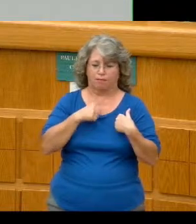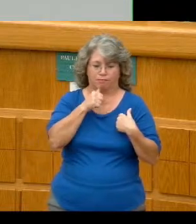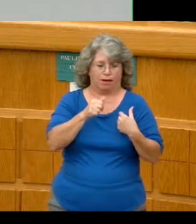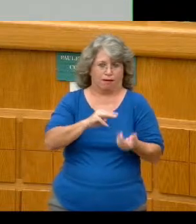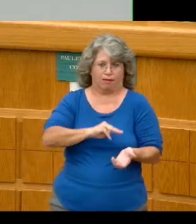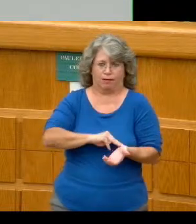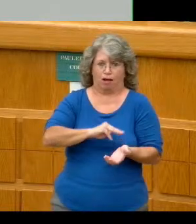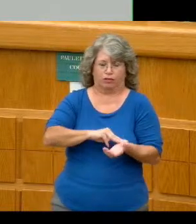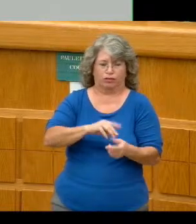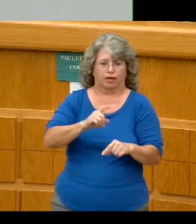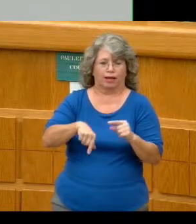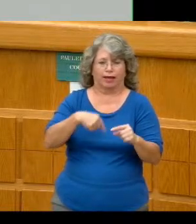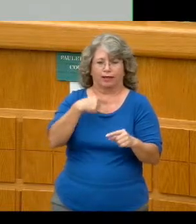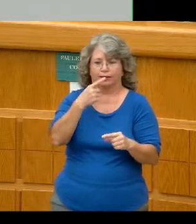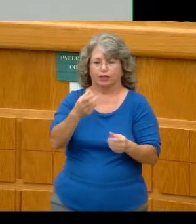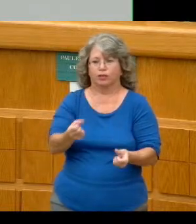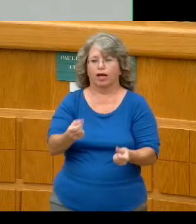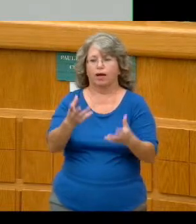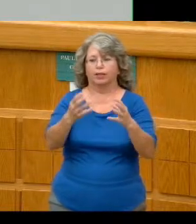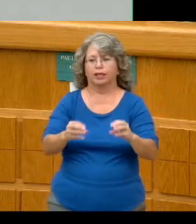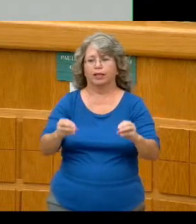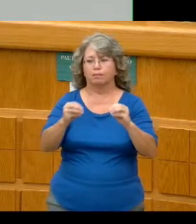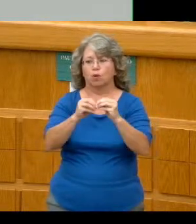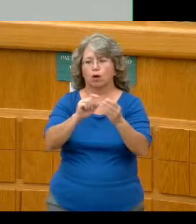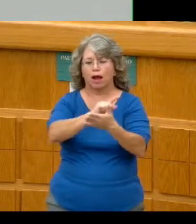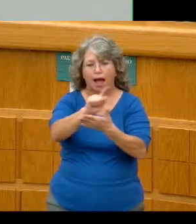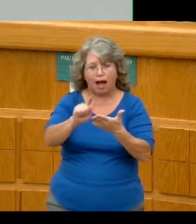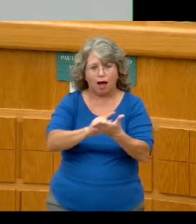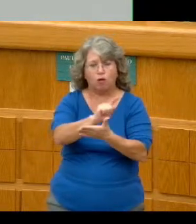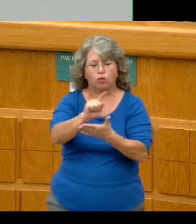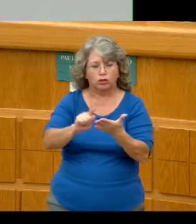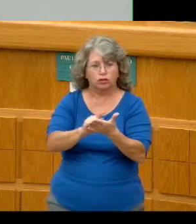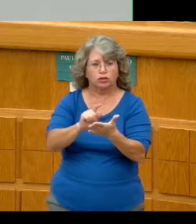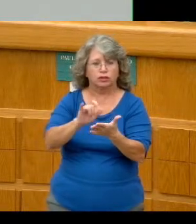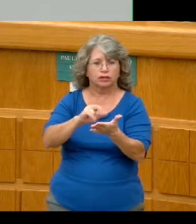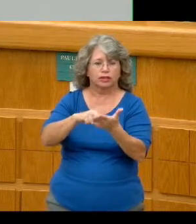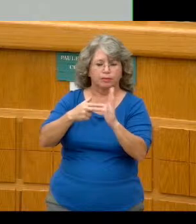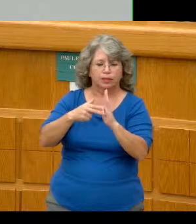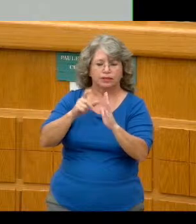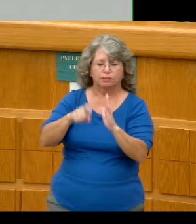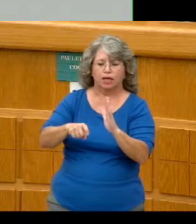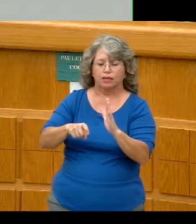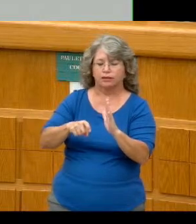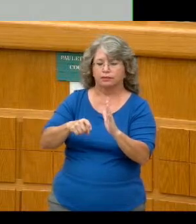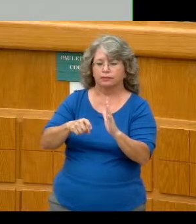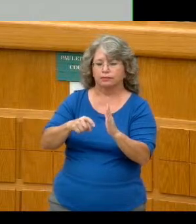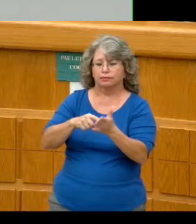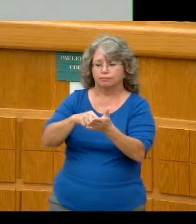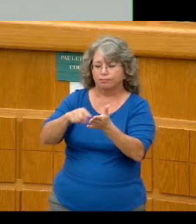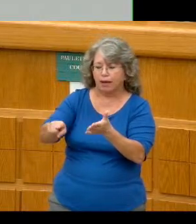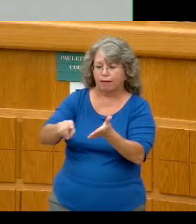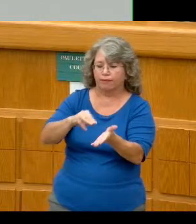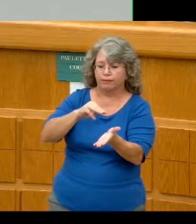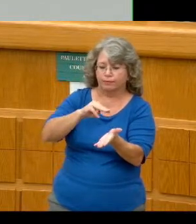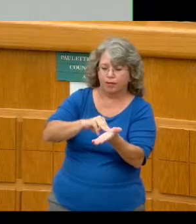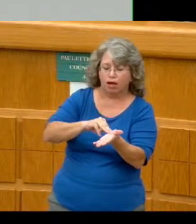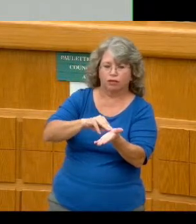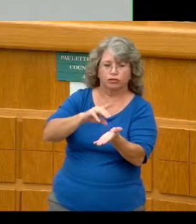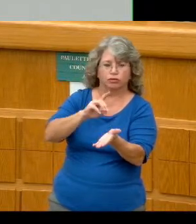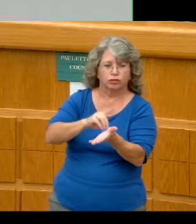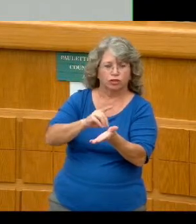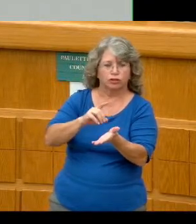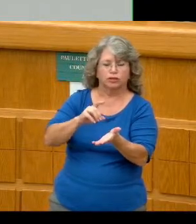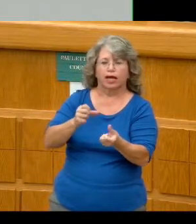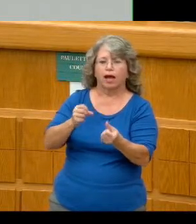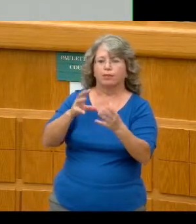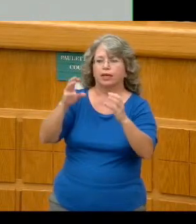how many more hours that equates to for nurses and doctors and overtime, or the number of additional staff that they